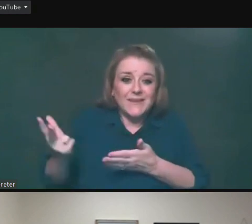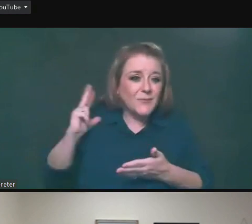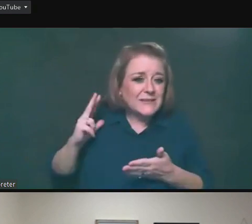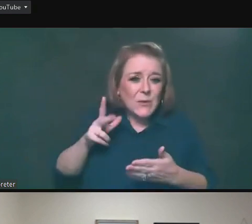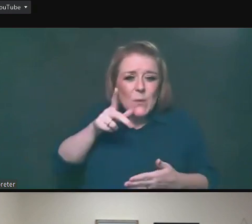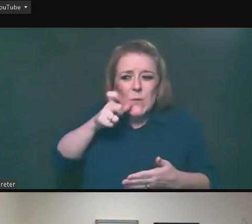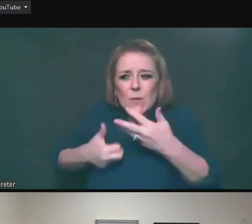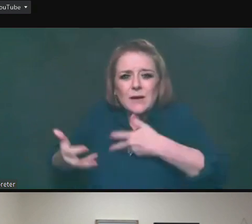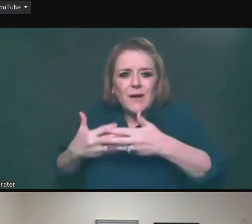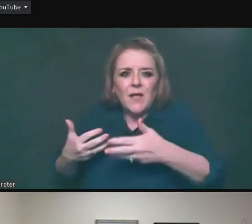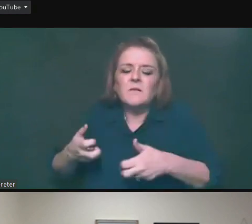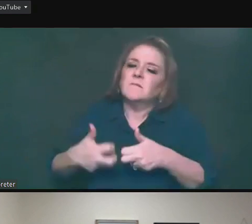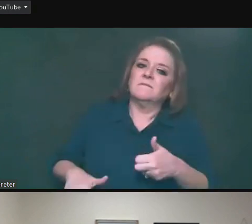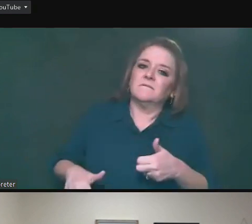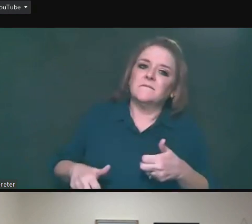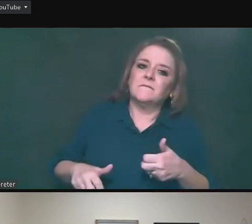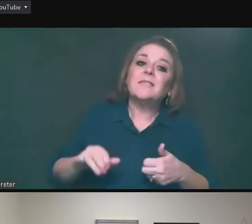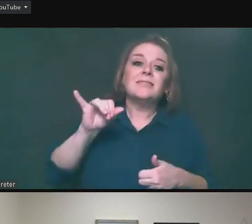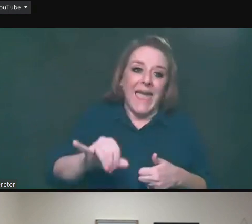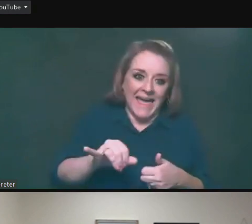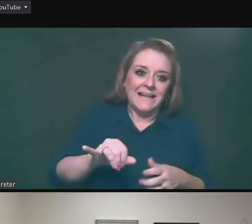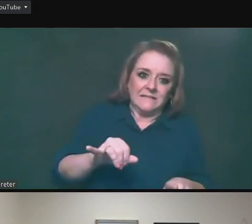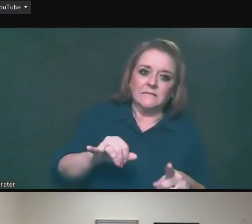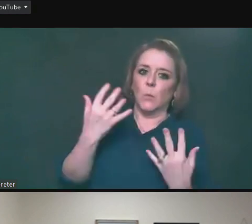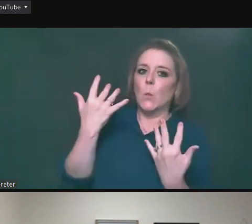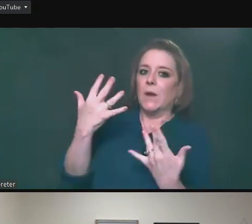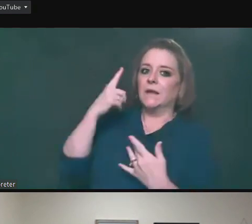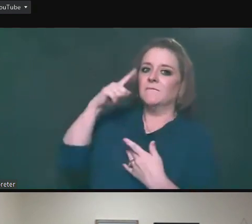that's what we're waiting on guidance from the state.